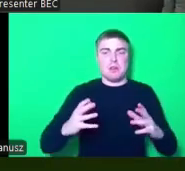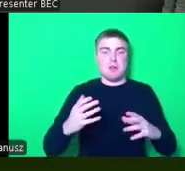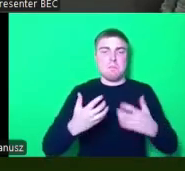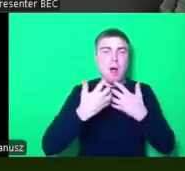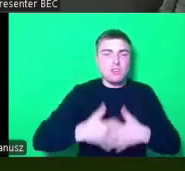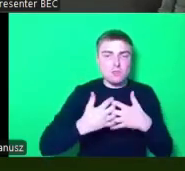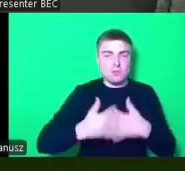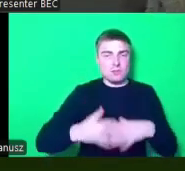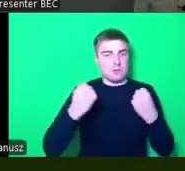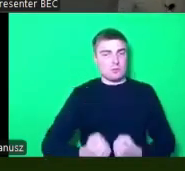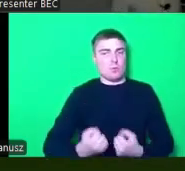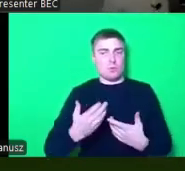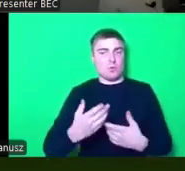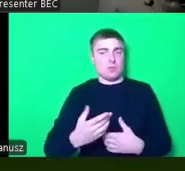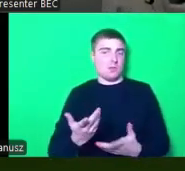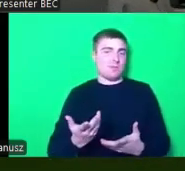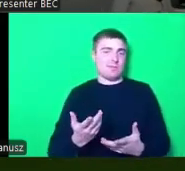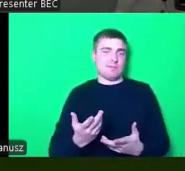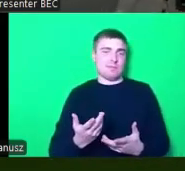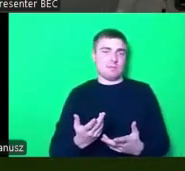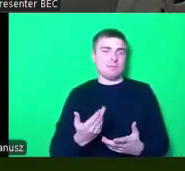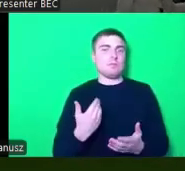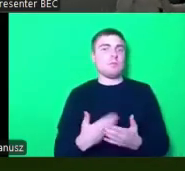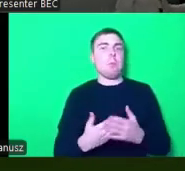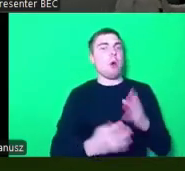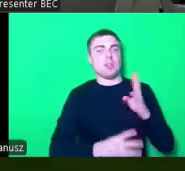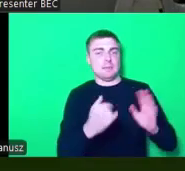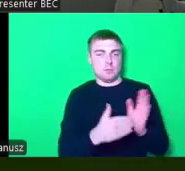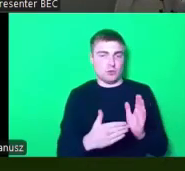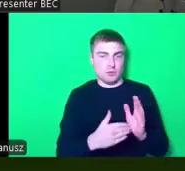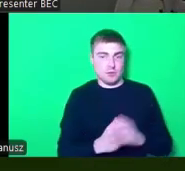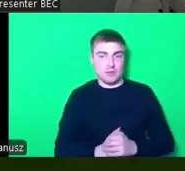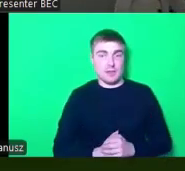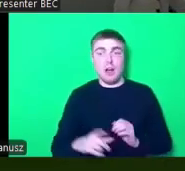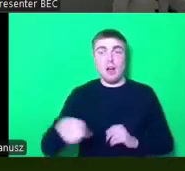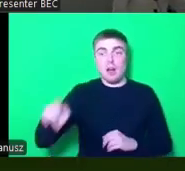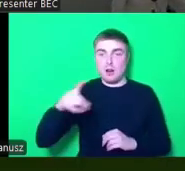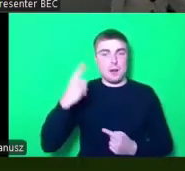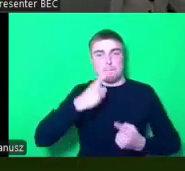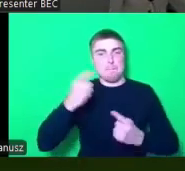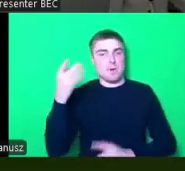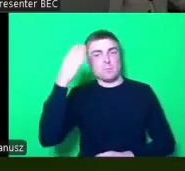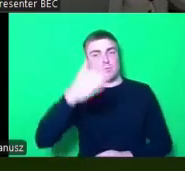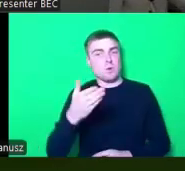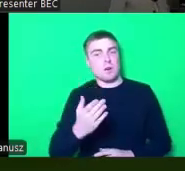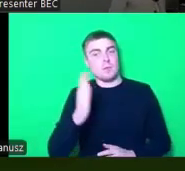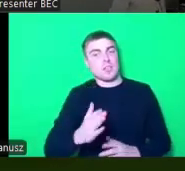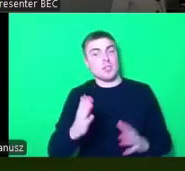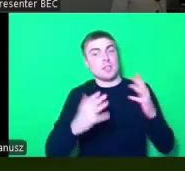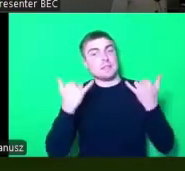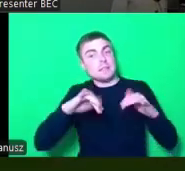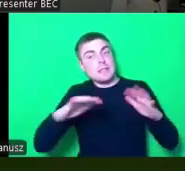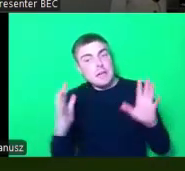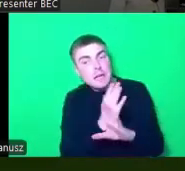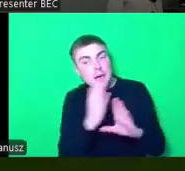clients want. They don't realize that in the future it will be the climate and the forest which will have to dictate the industry, and not